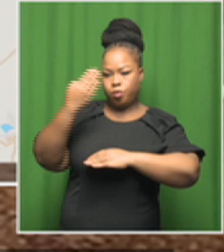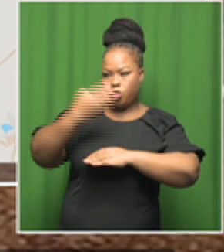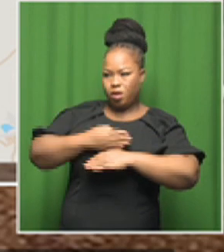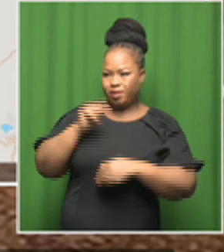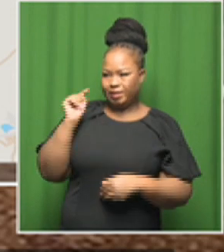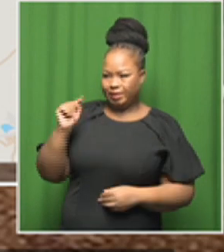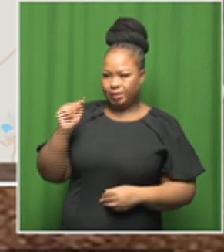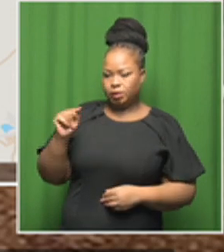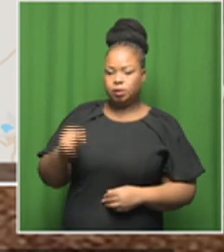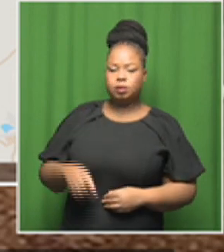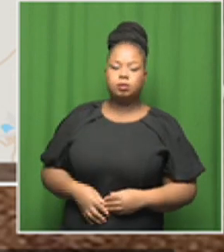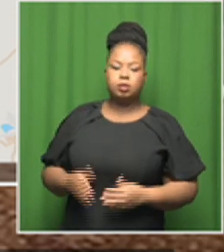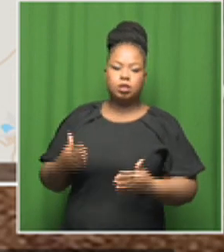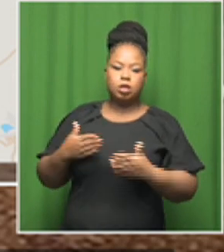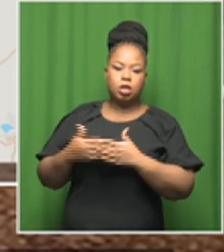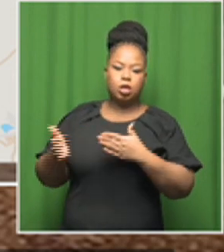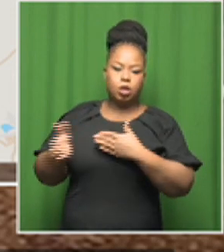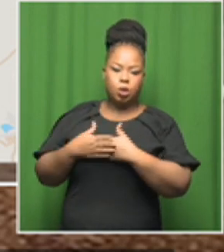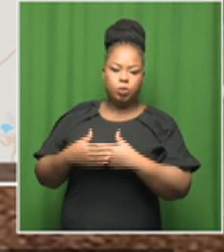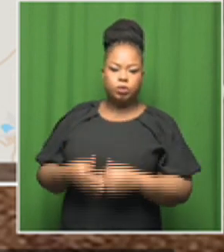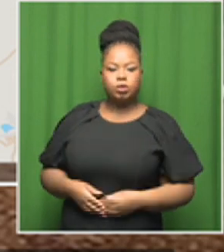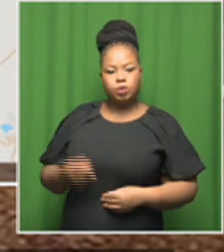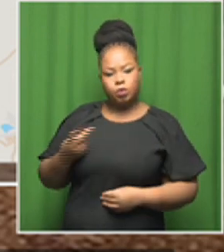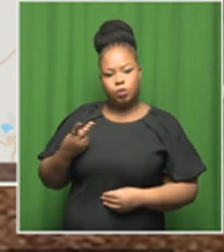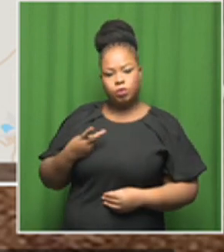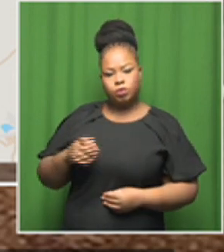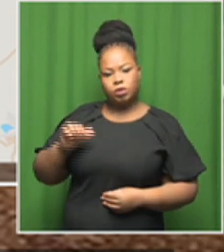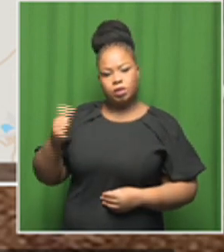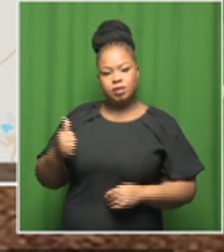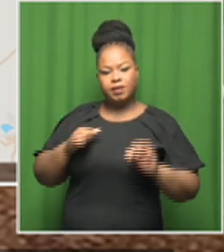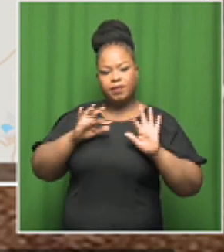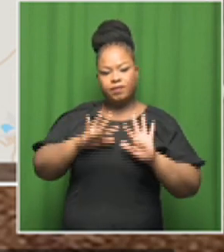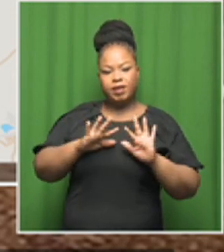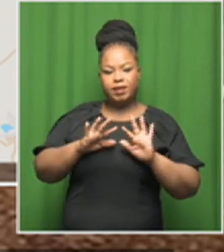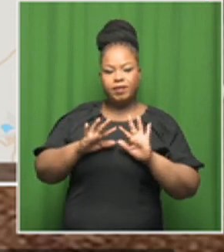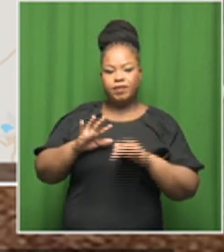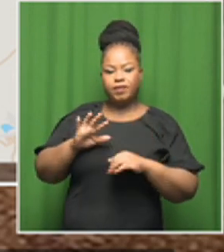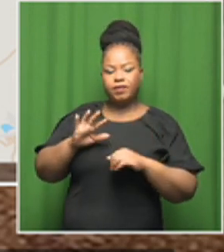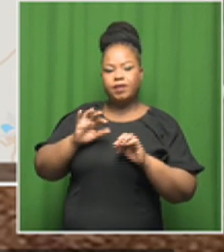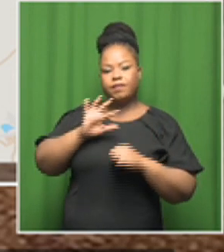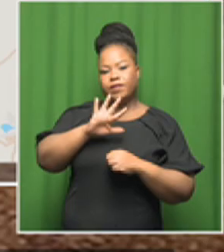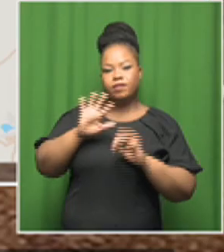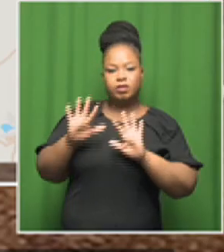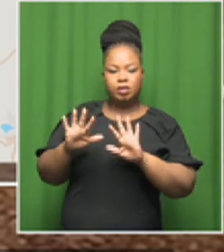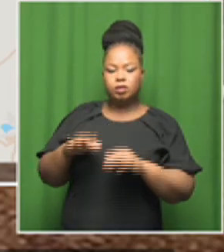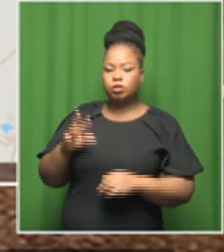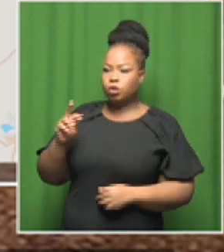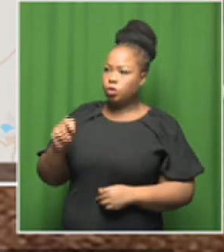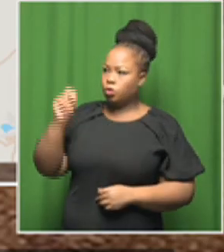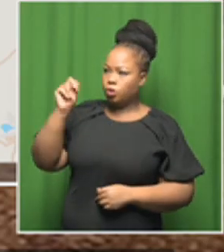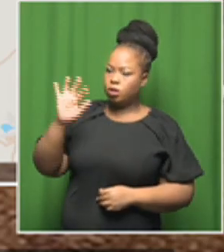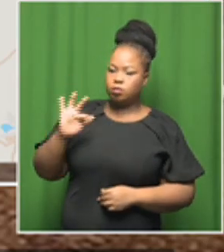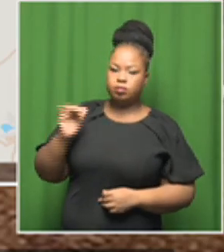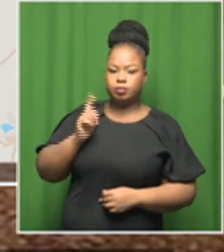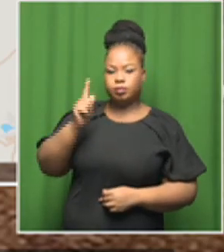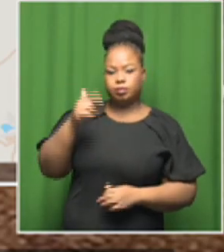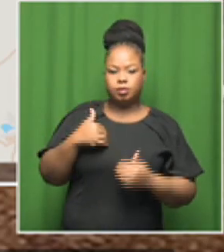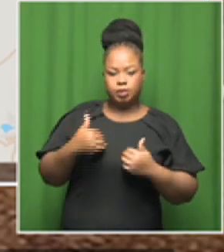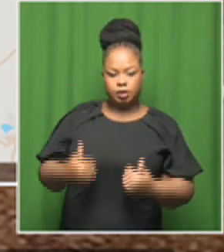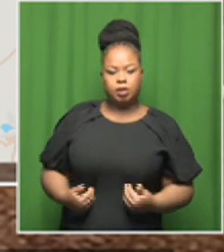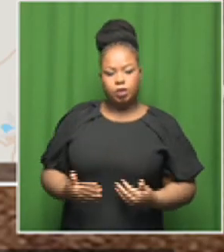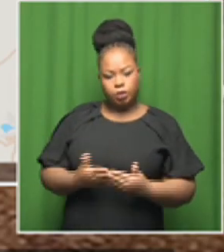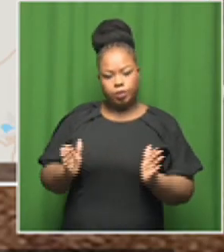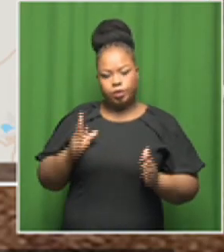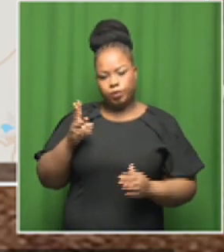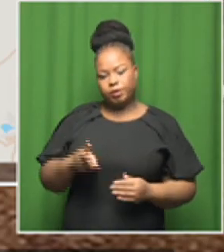the 511 is closed. The next door 510 that was also closed, that's the northern Tabazimbi Road, that reopened late on Sunday. And you've